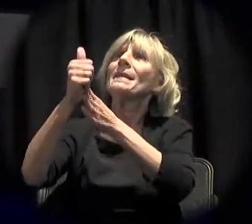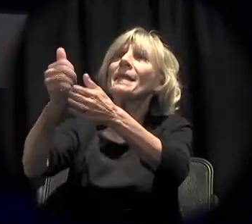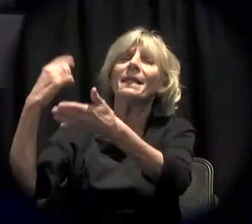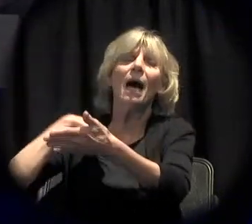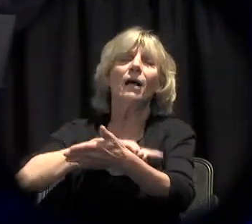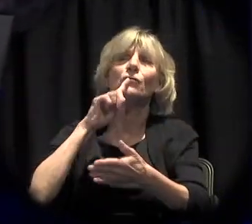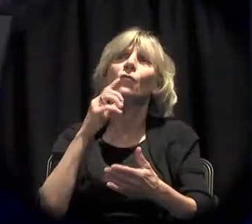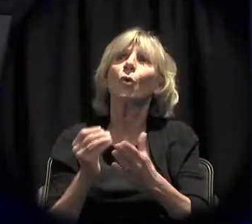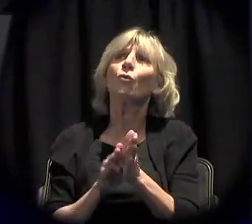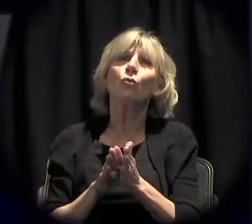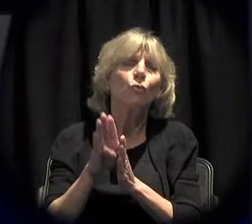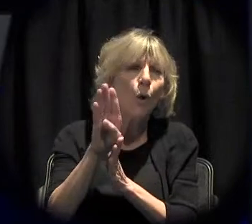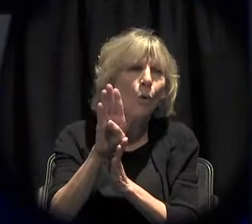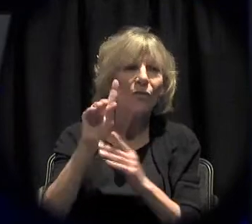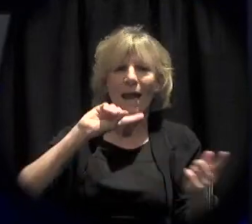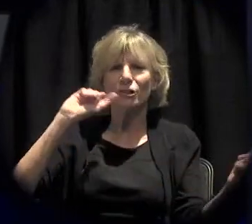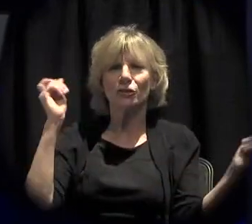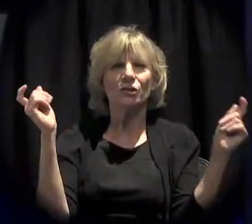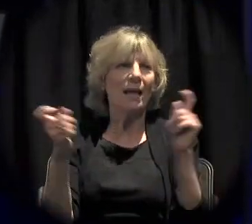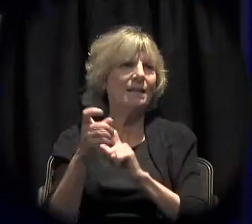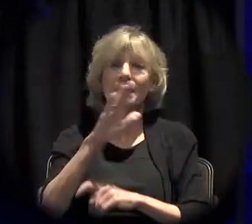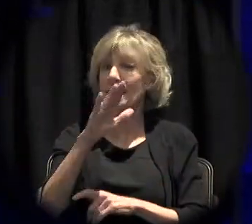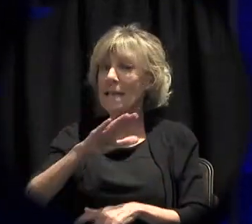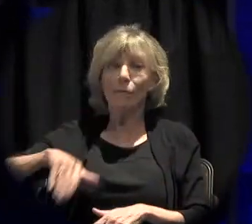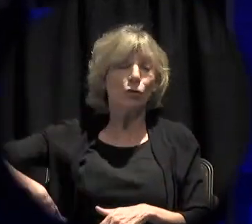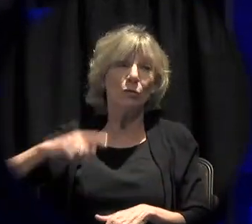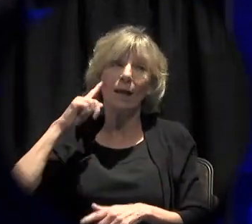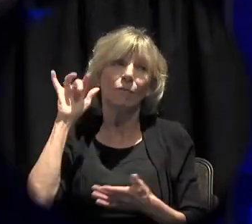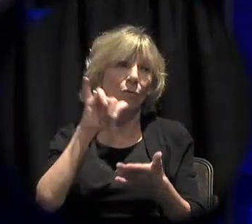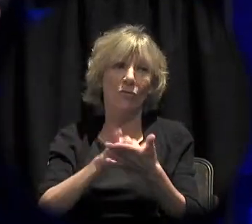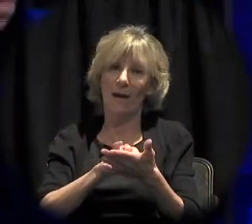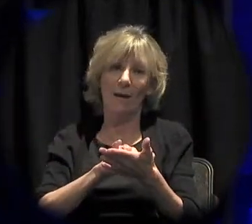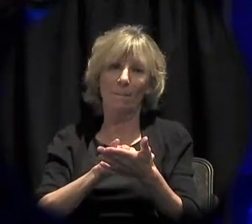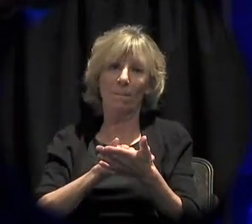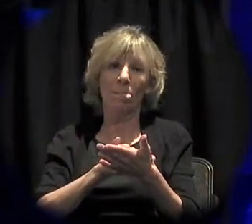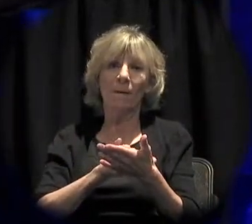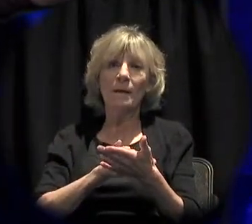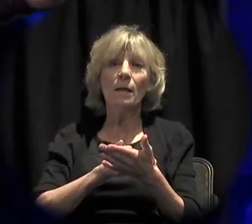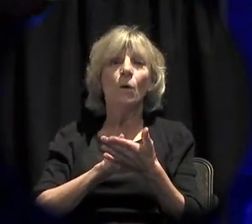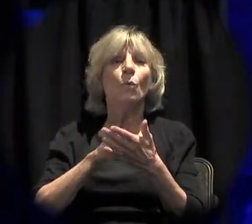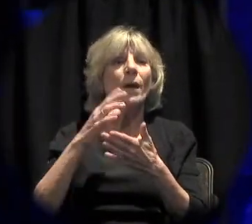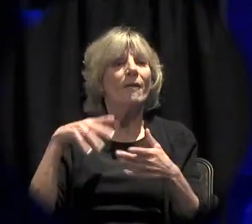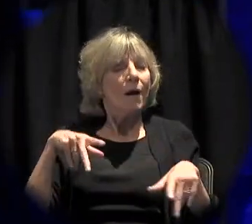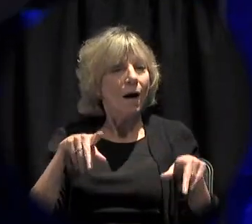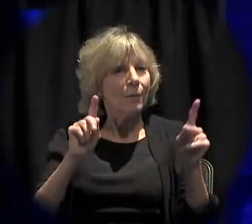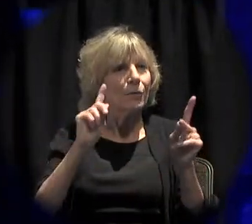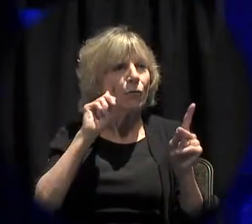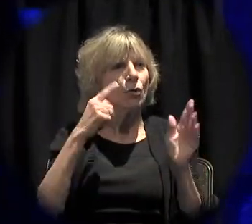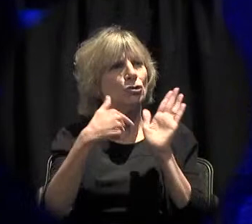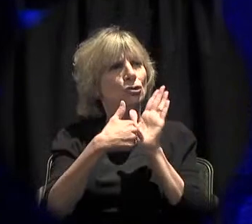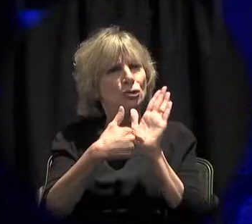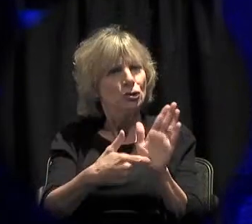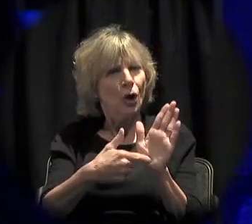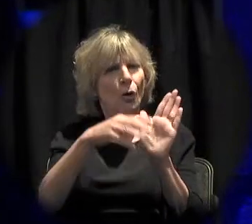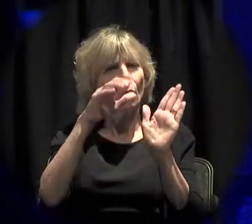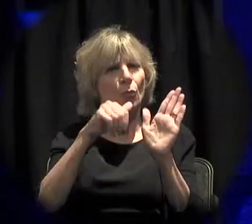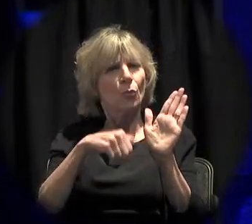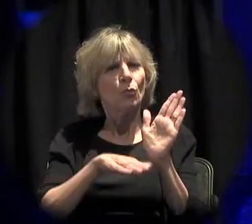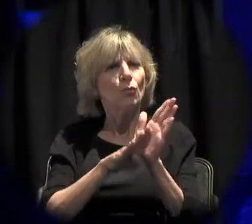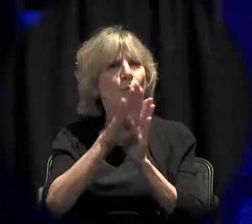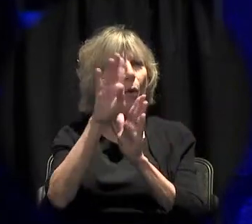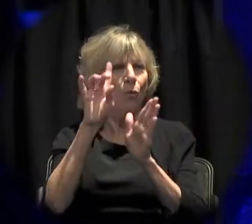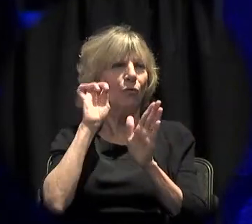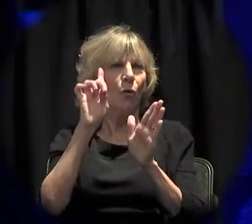And it's never too late to do that. Even in our 80s and 90s, we have opportunity to model growth and to build into the relationships with